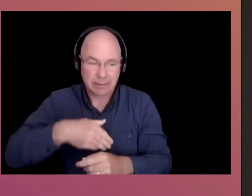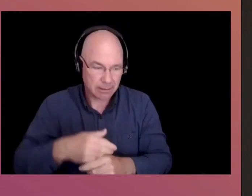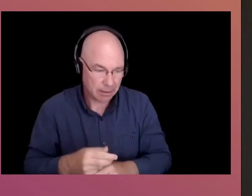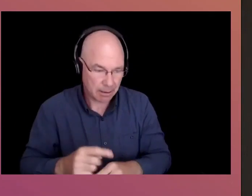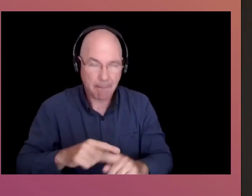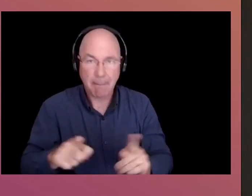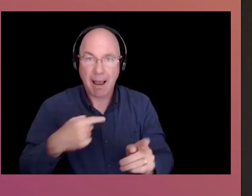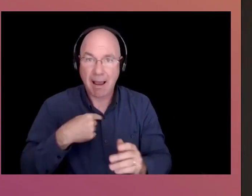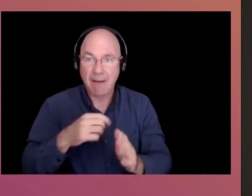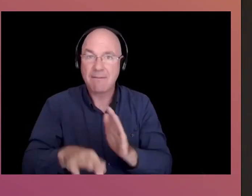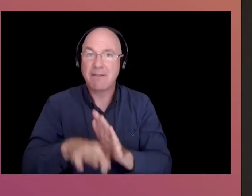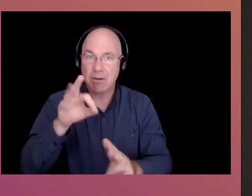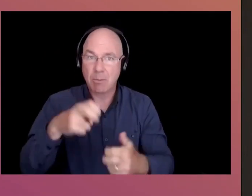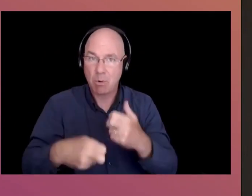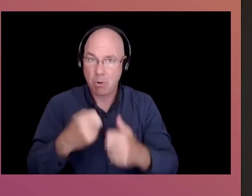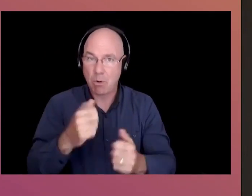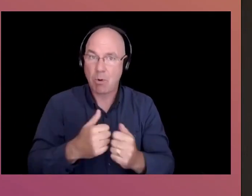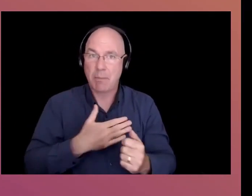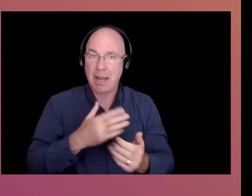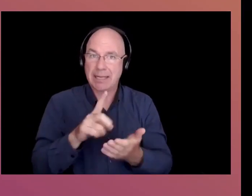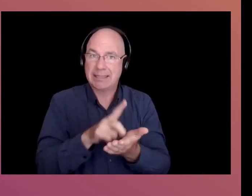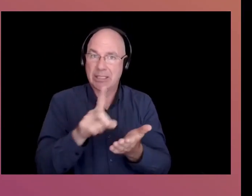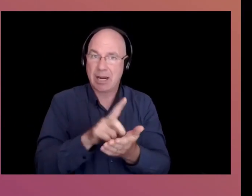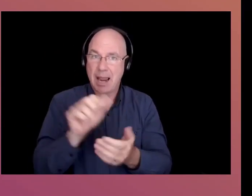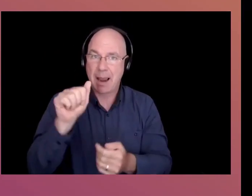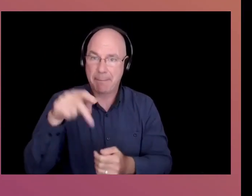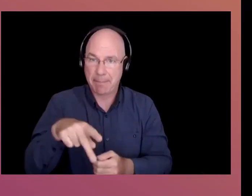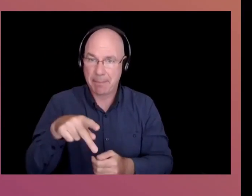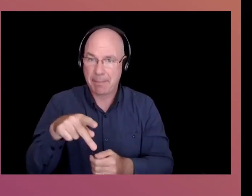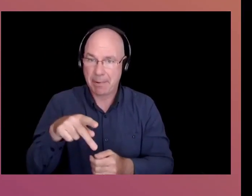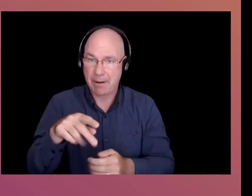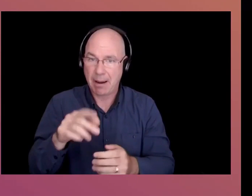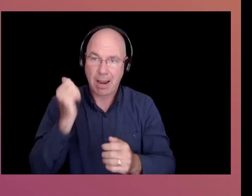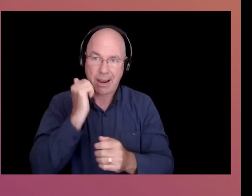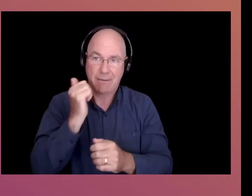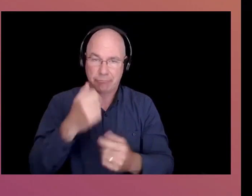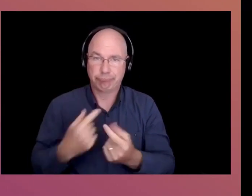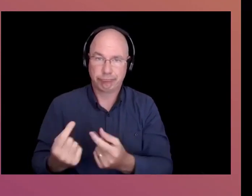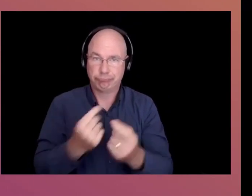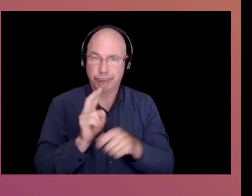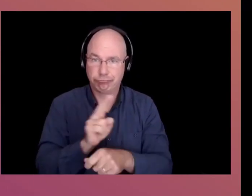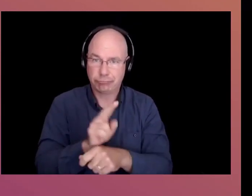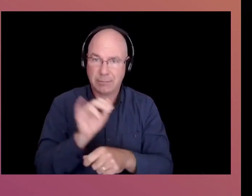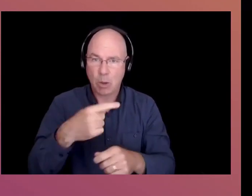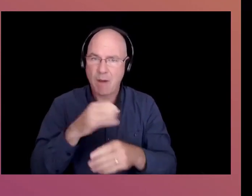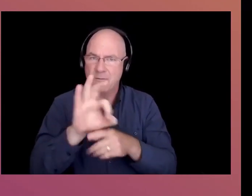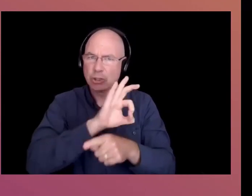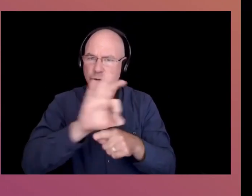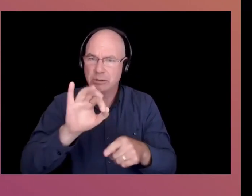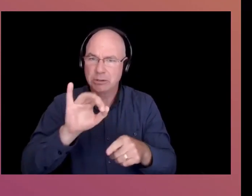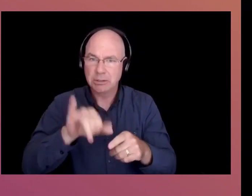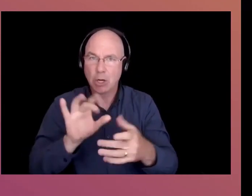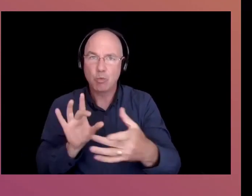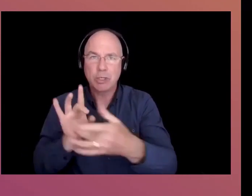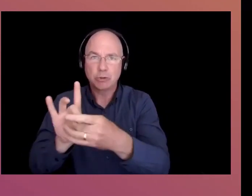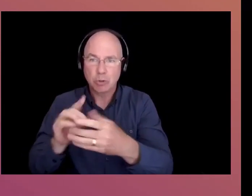my familiar dictionary app. I was using it every day. There was a function to register a new word to